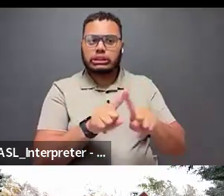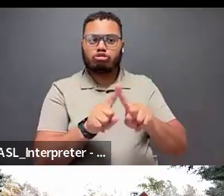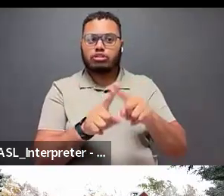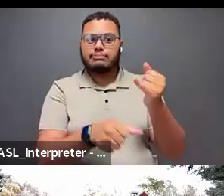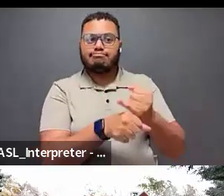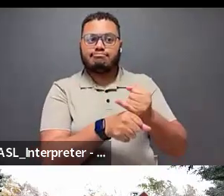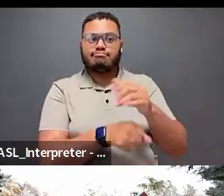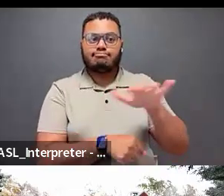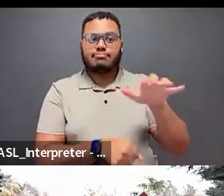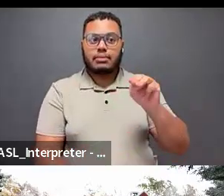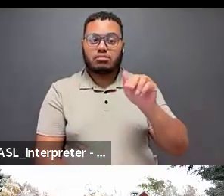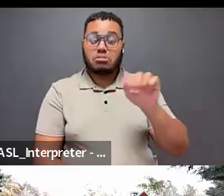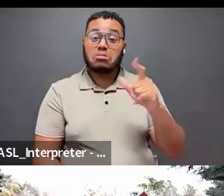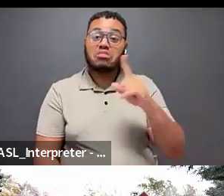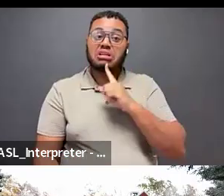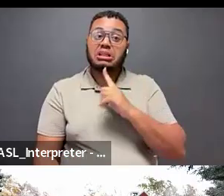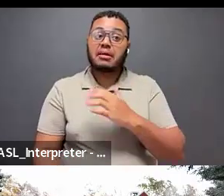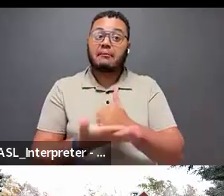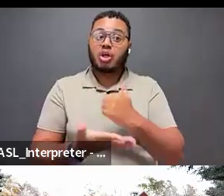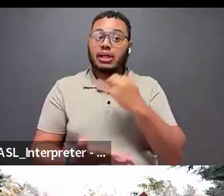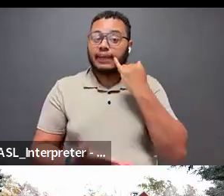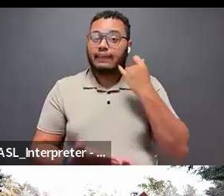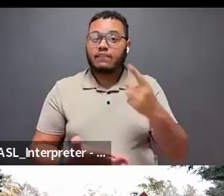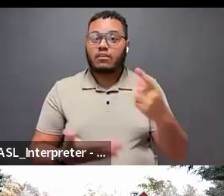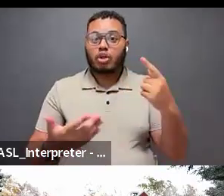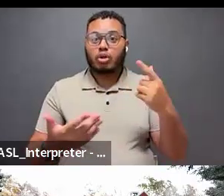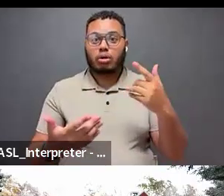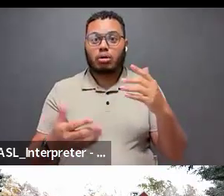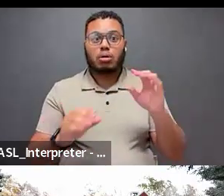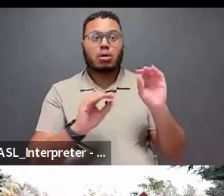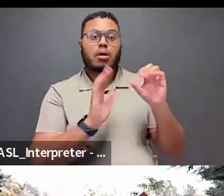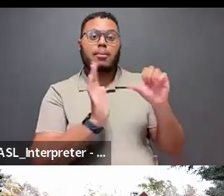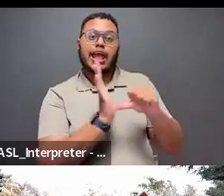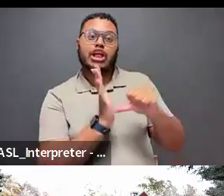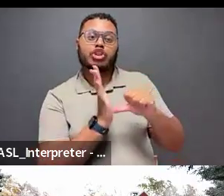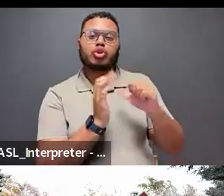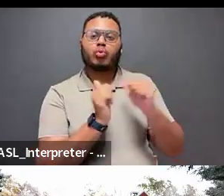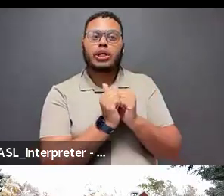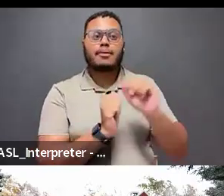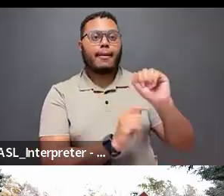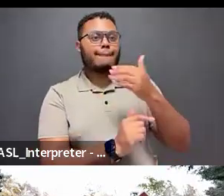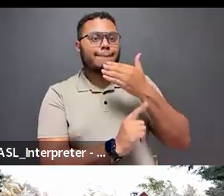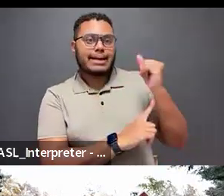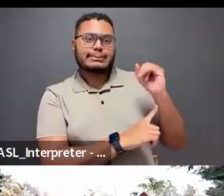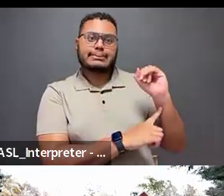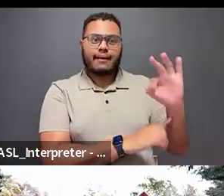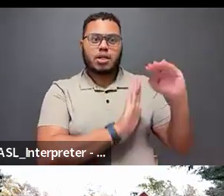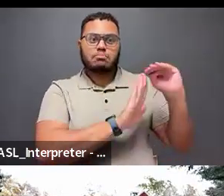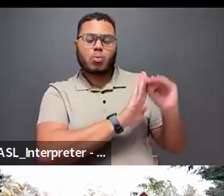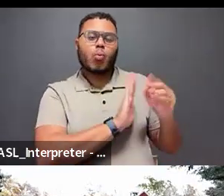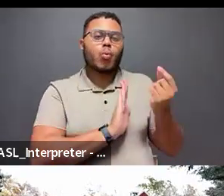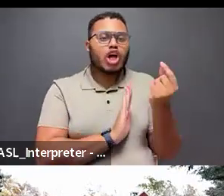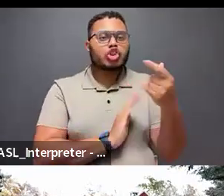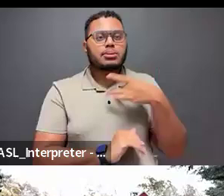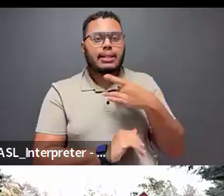in Massachusetts. It would be really helpful if you could put up a page with the best of things that you liked from each of